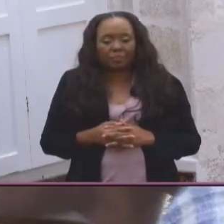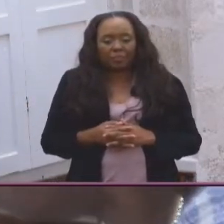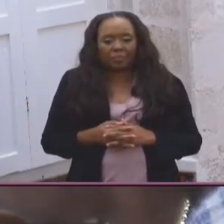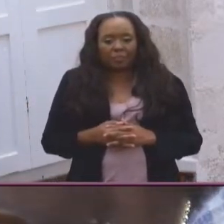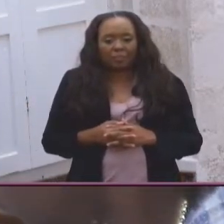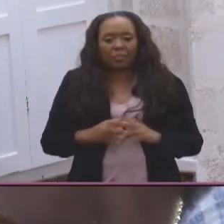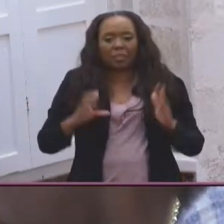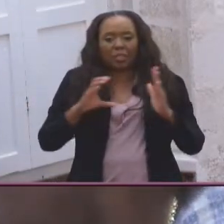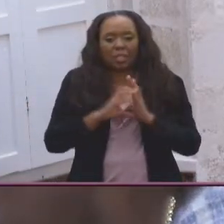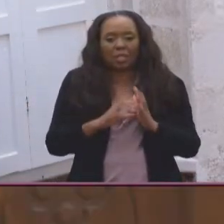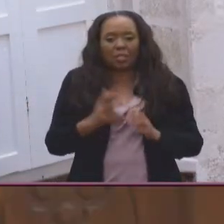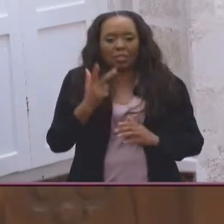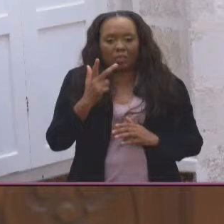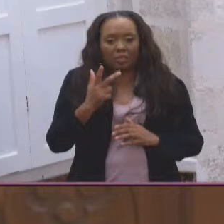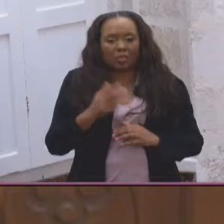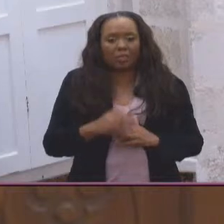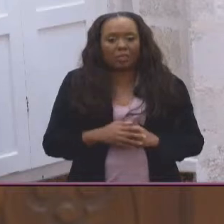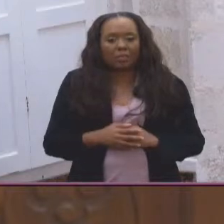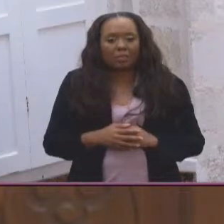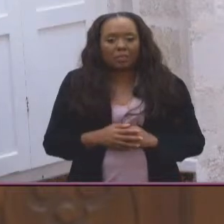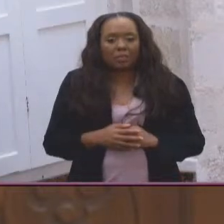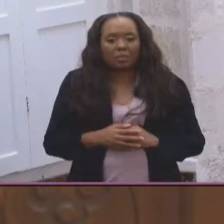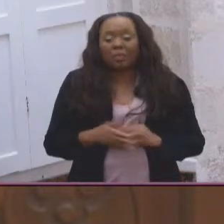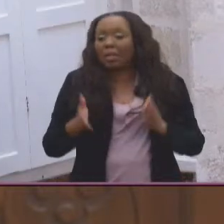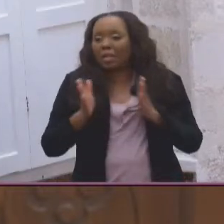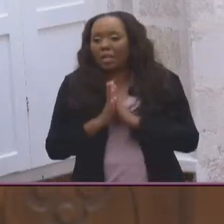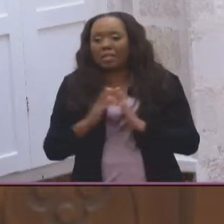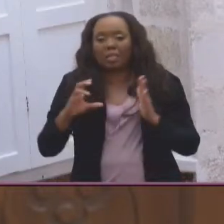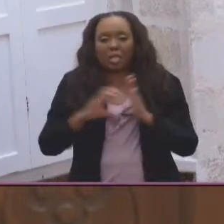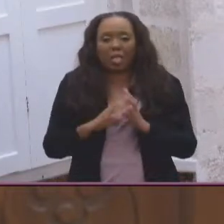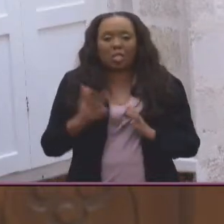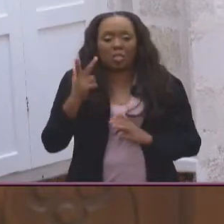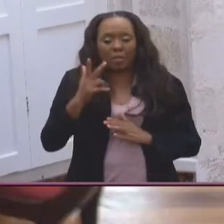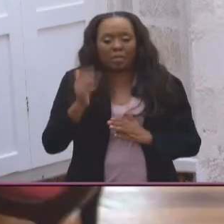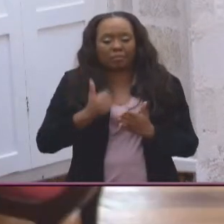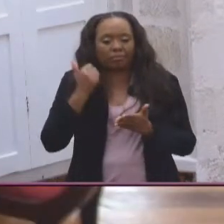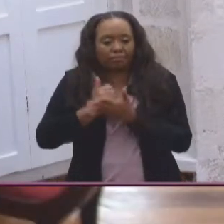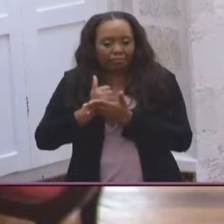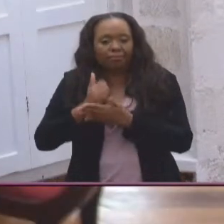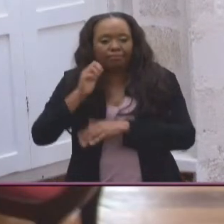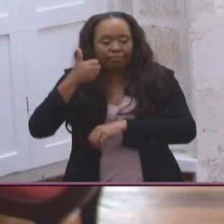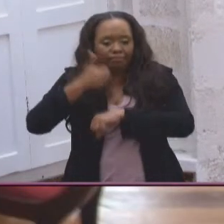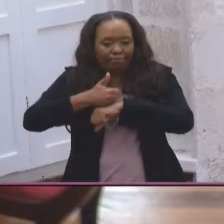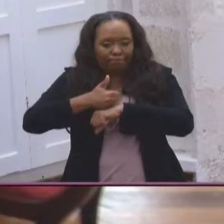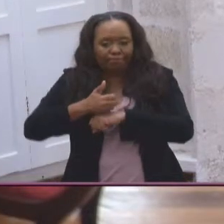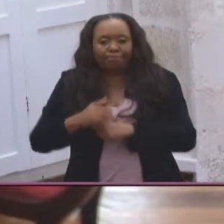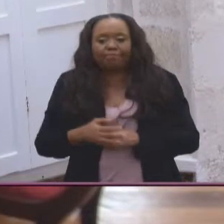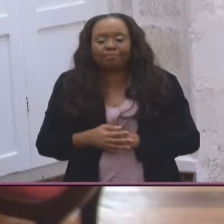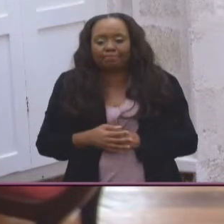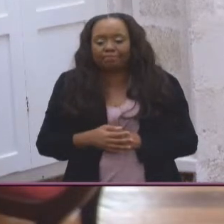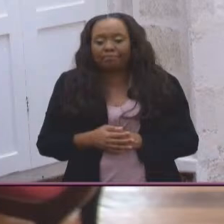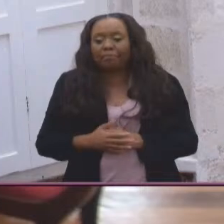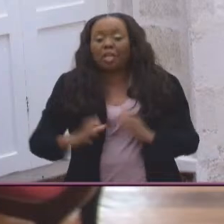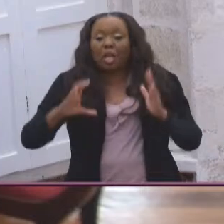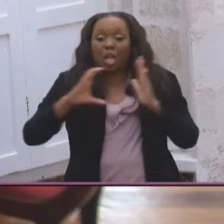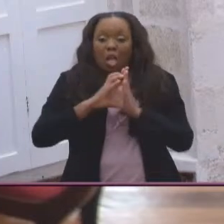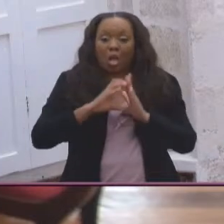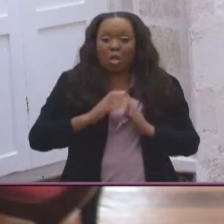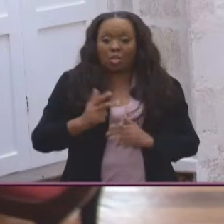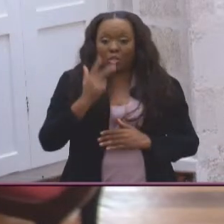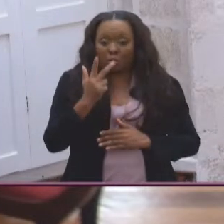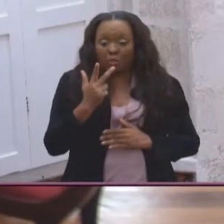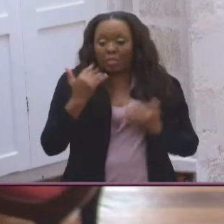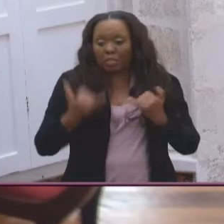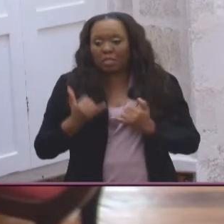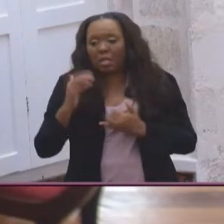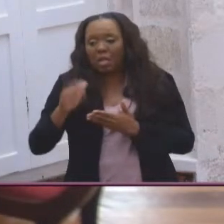Clause 3. Madam Chair, I beg to move that clause 3 stand part. The question is that clause 3 do